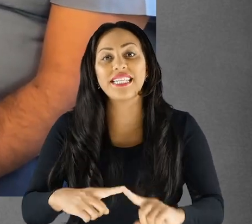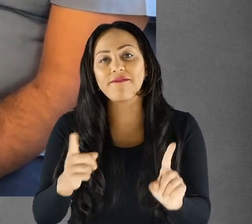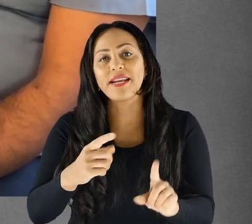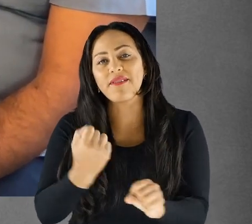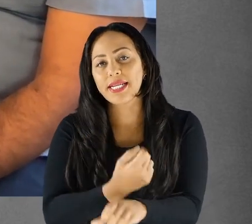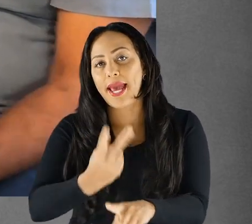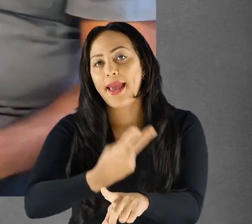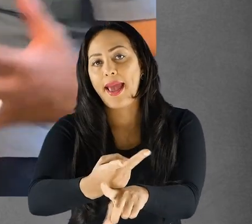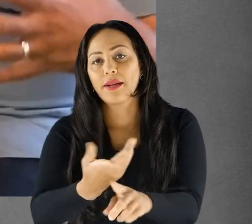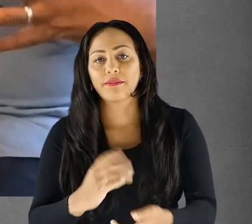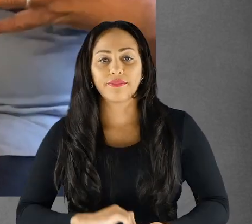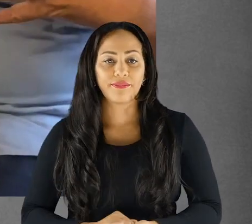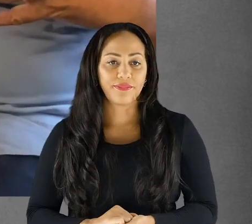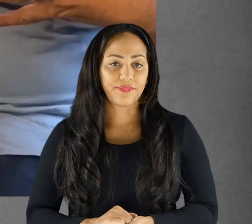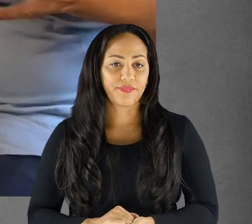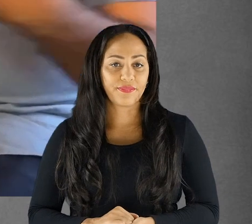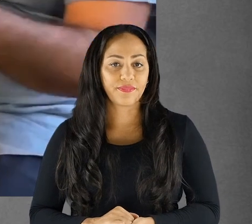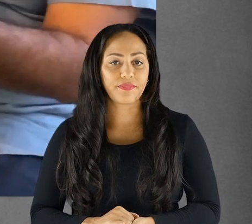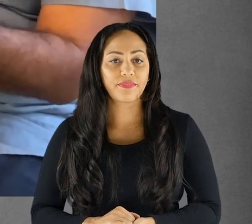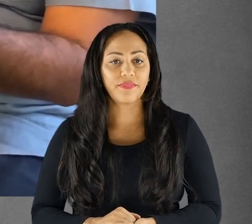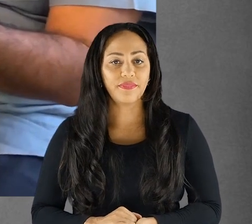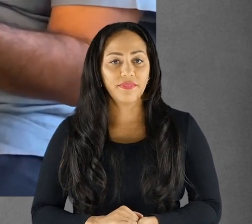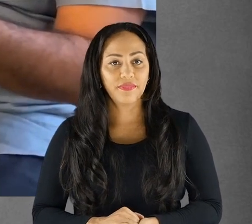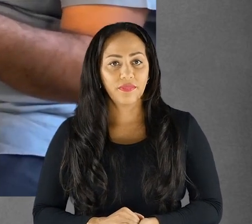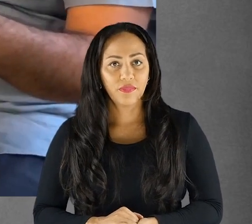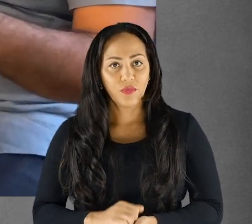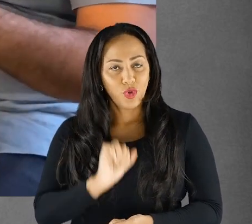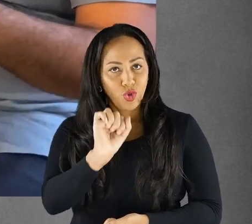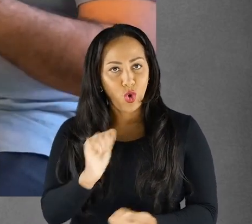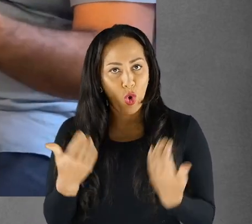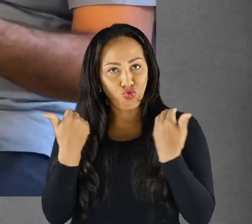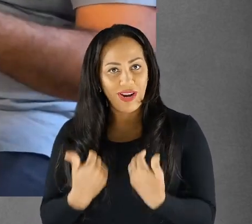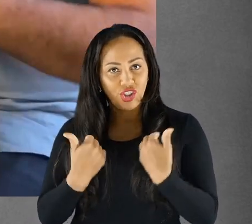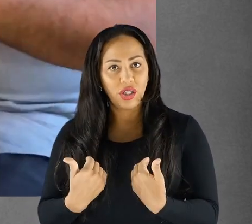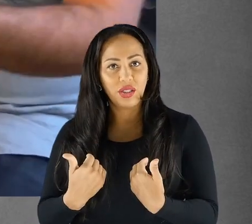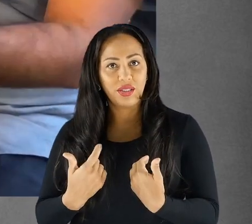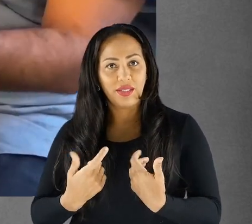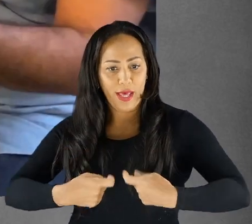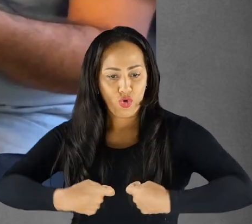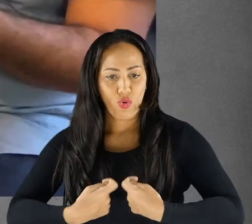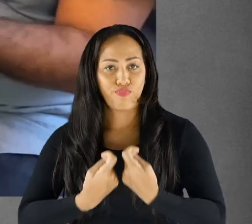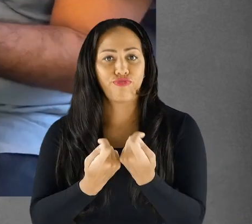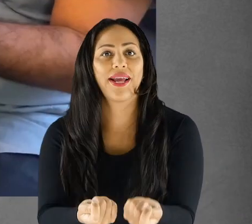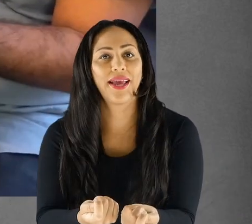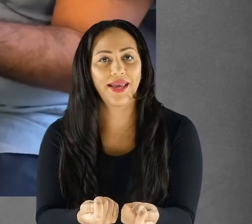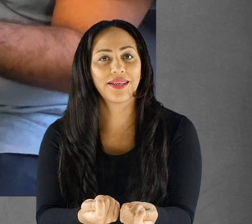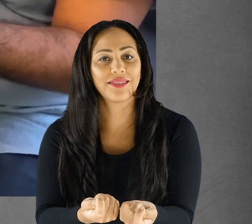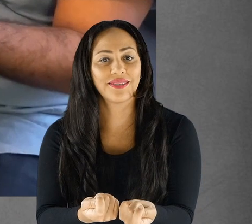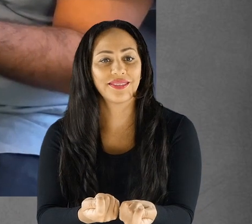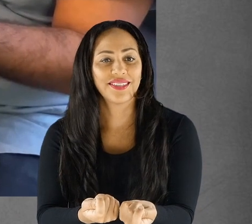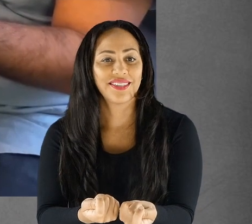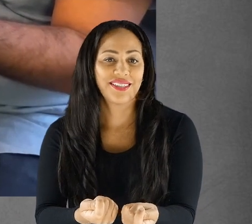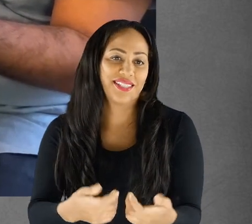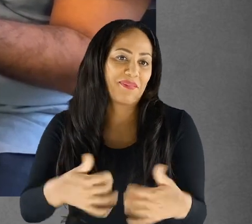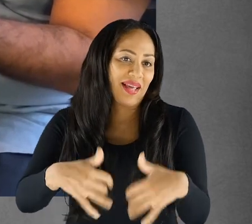of investment and the richness that you're bringing in for children is amazing, because one thing that I've noticed